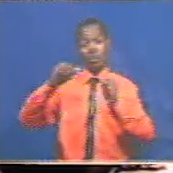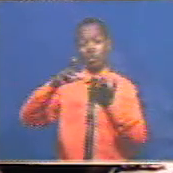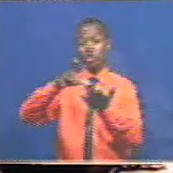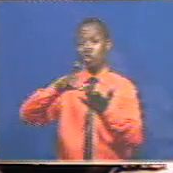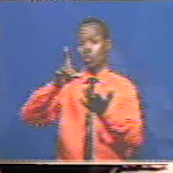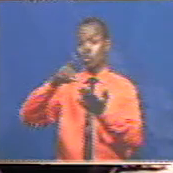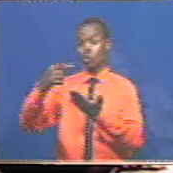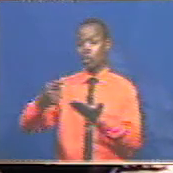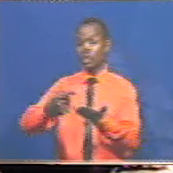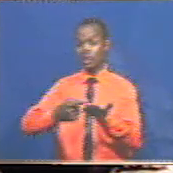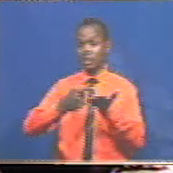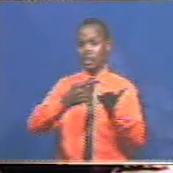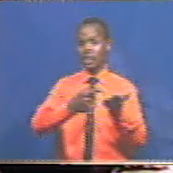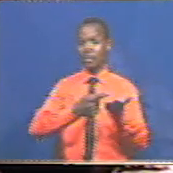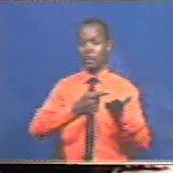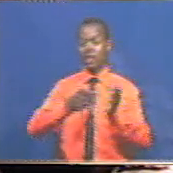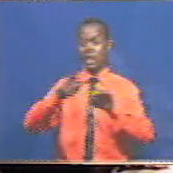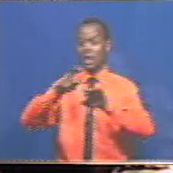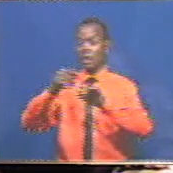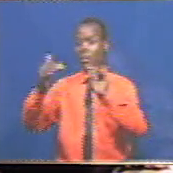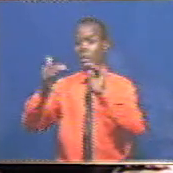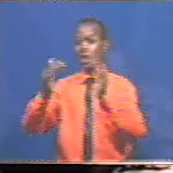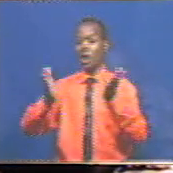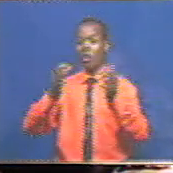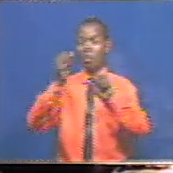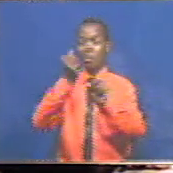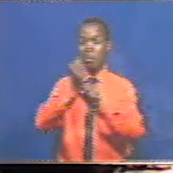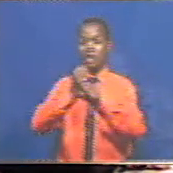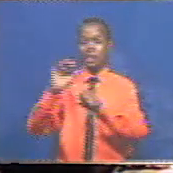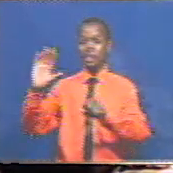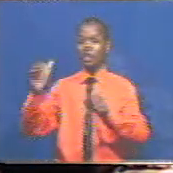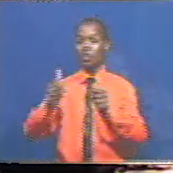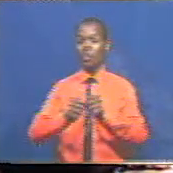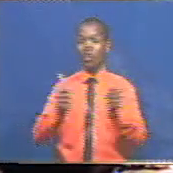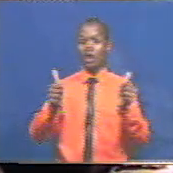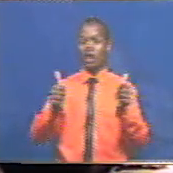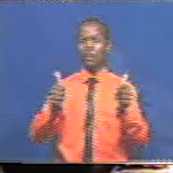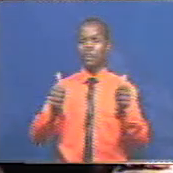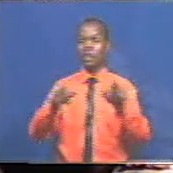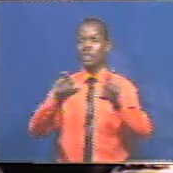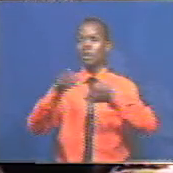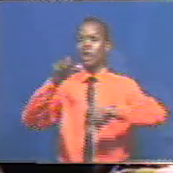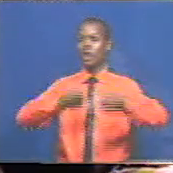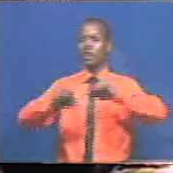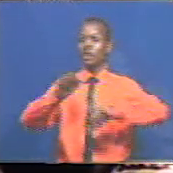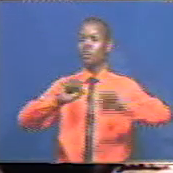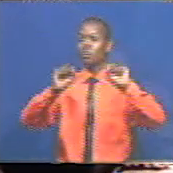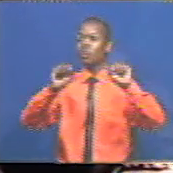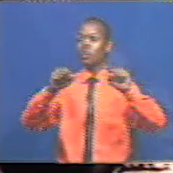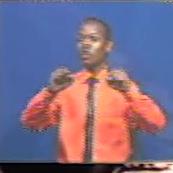during the epital assembly how to make our cities right and through innovation and creativity we can look into a